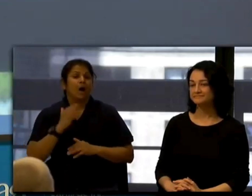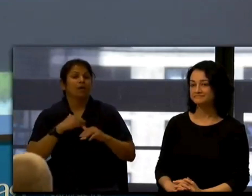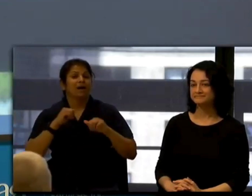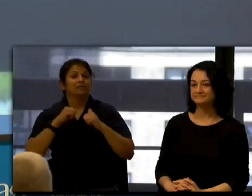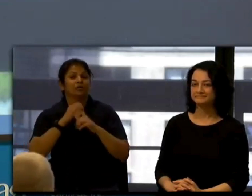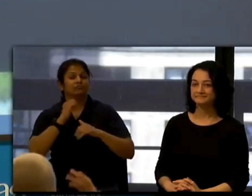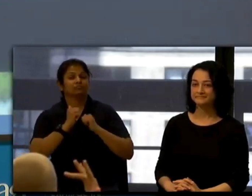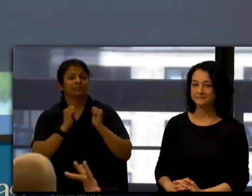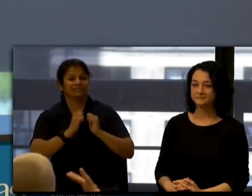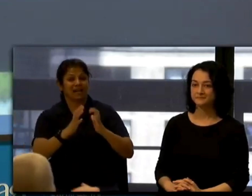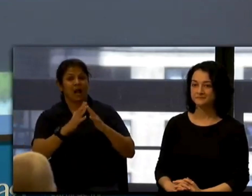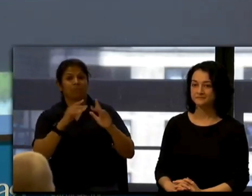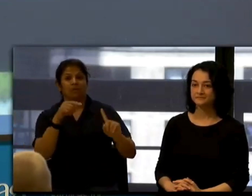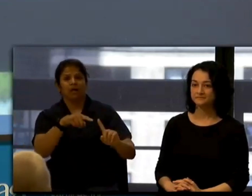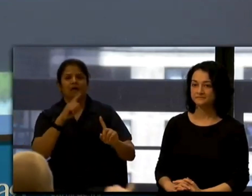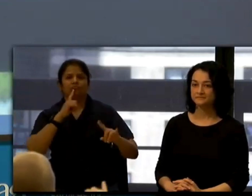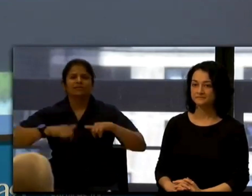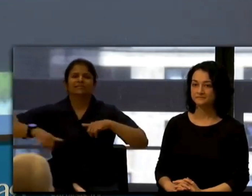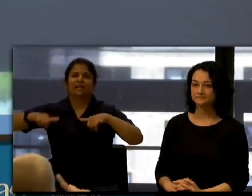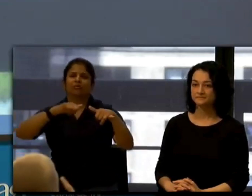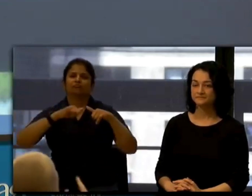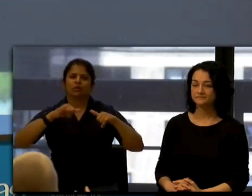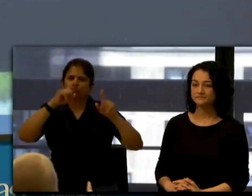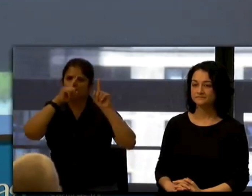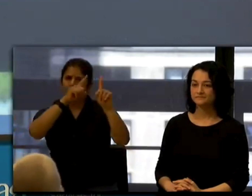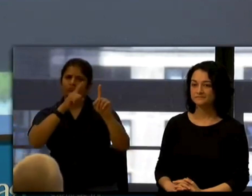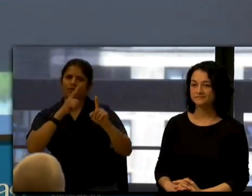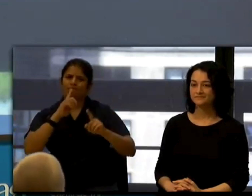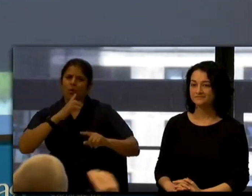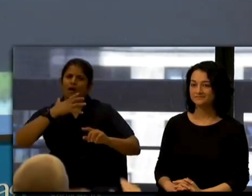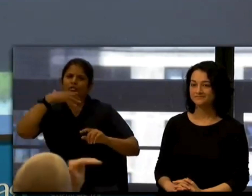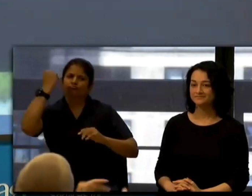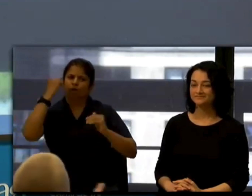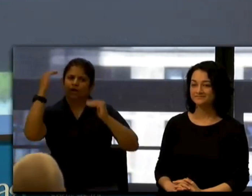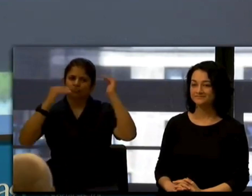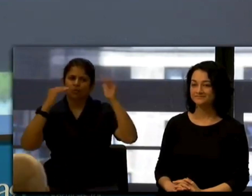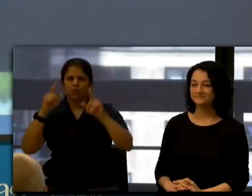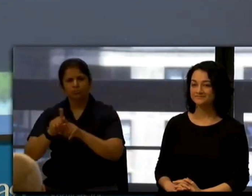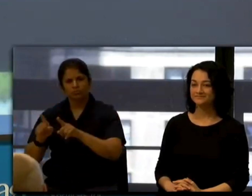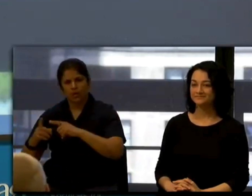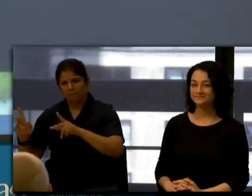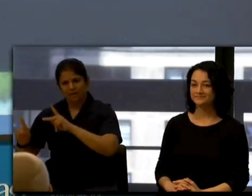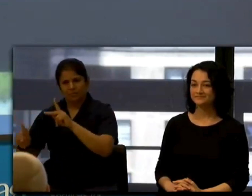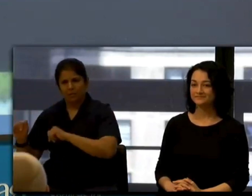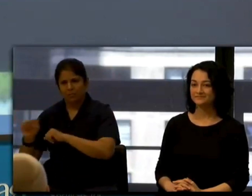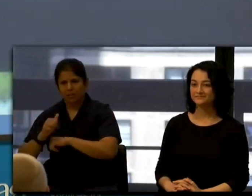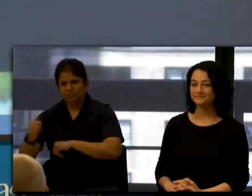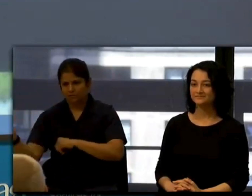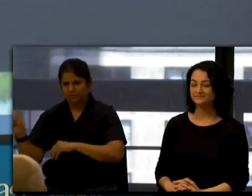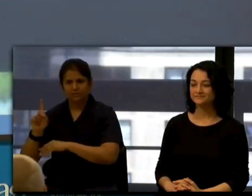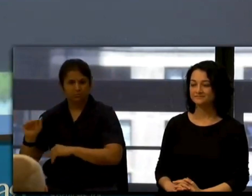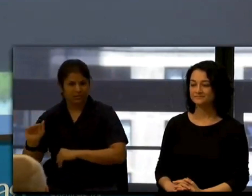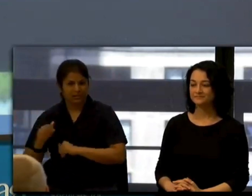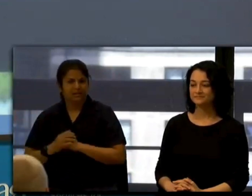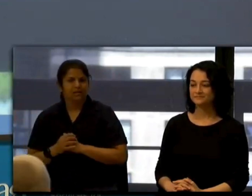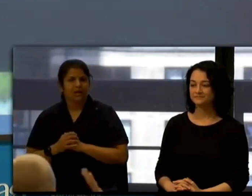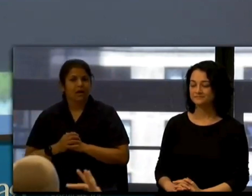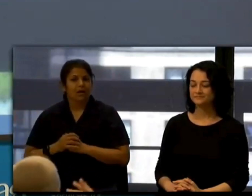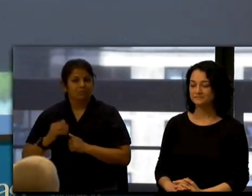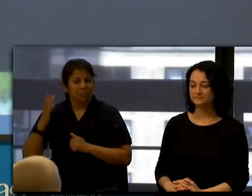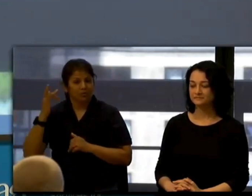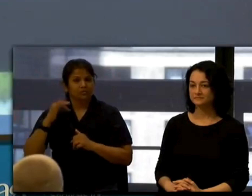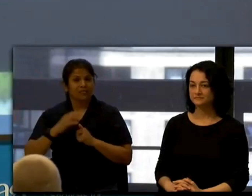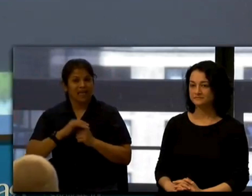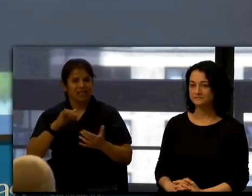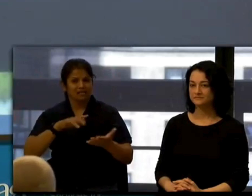common interests of older adults and people with disabilities because studies have shown they overwhelmingly want